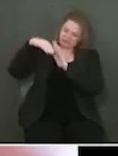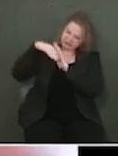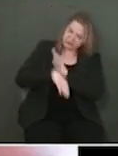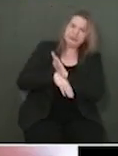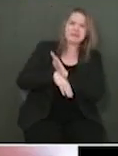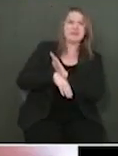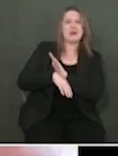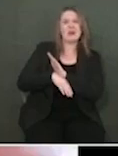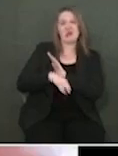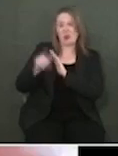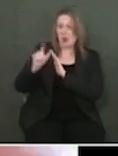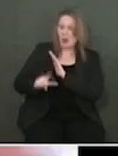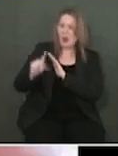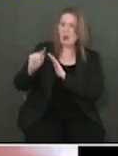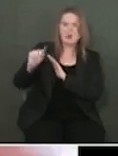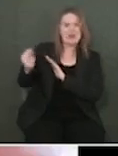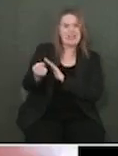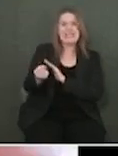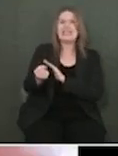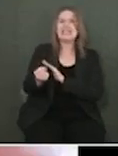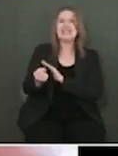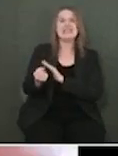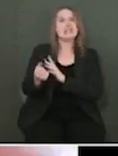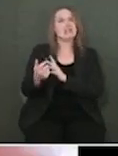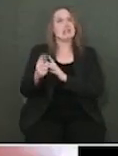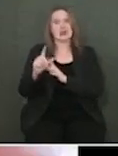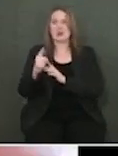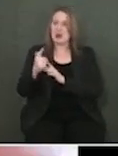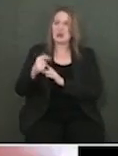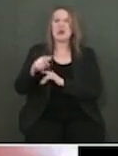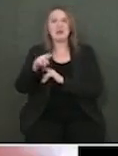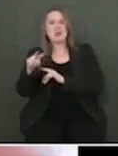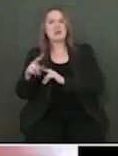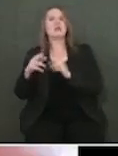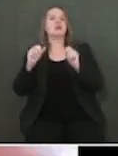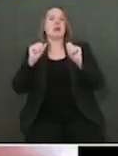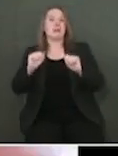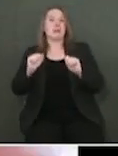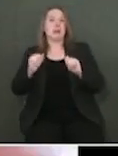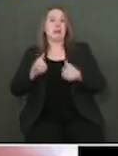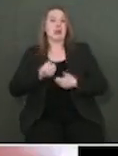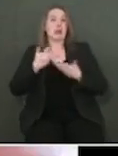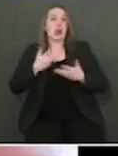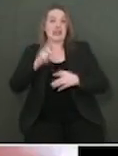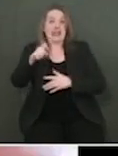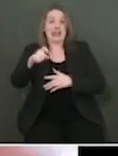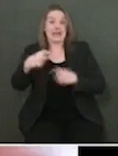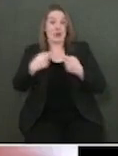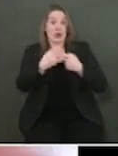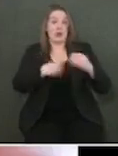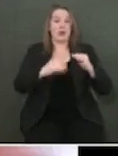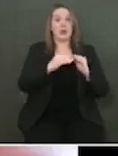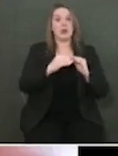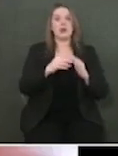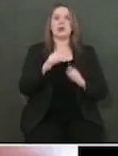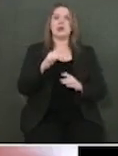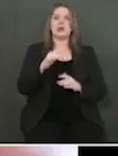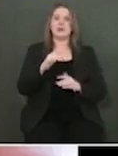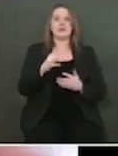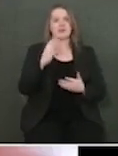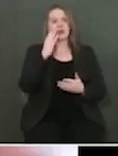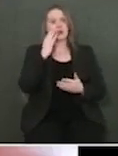lower 20-degree temperature that might kick that load up. It would have been higher back in